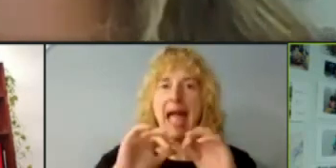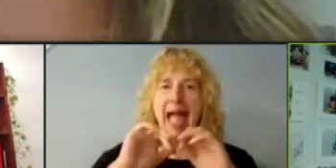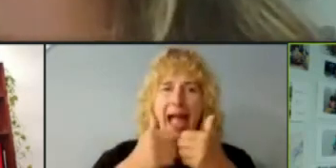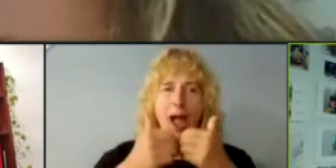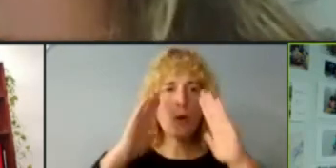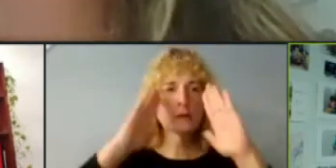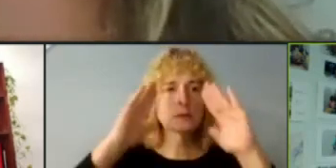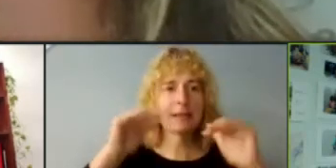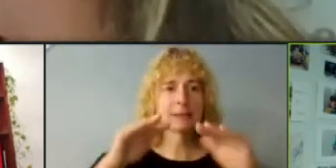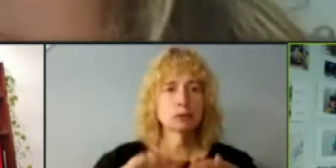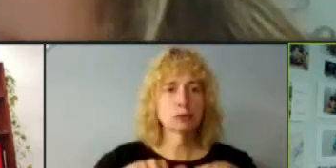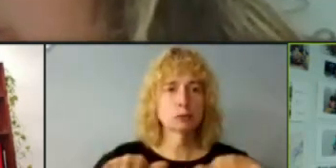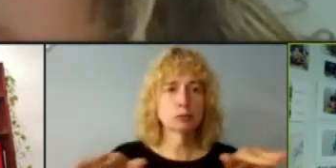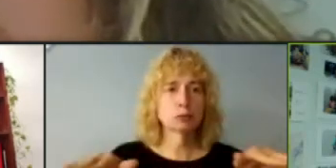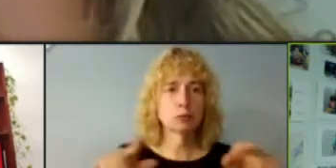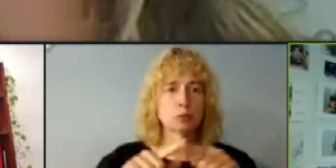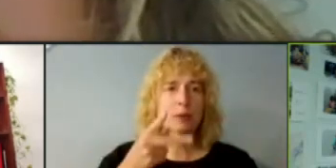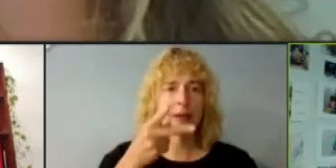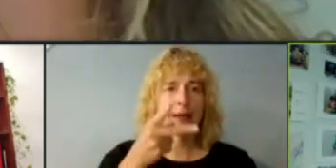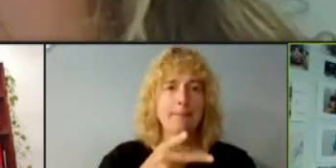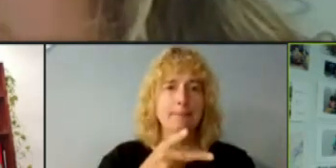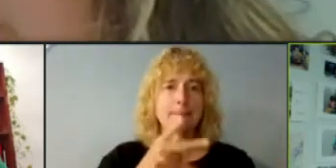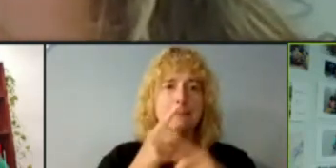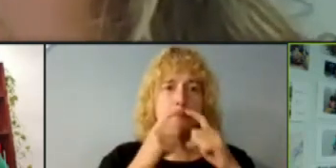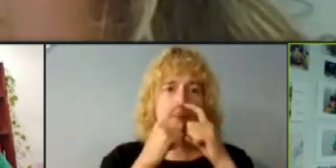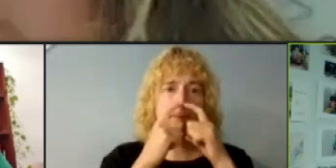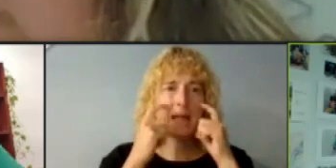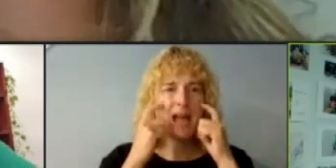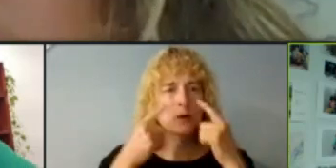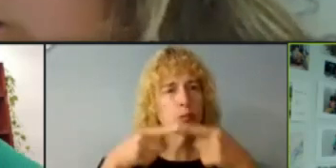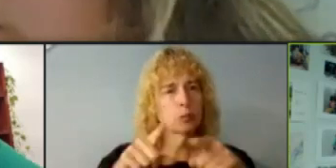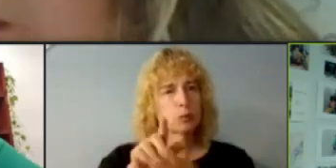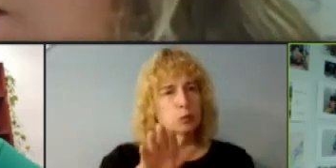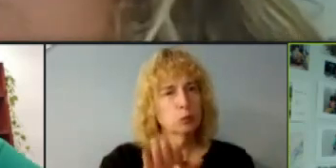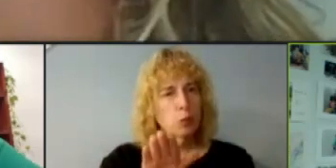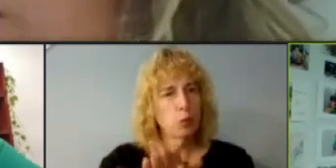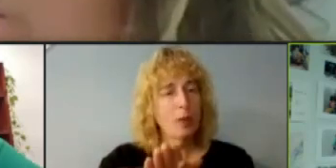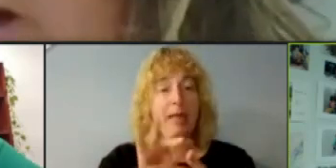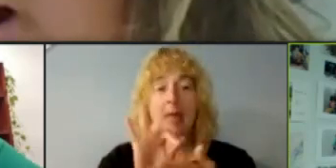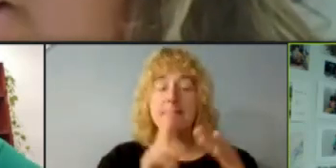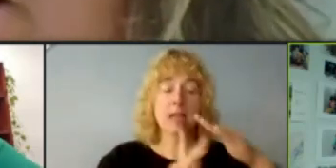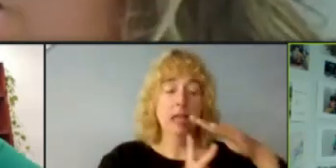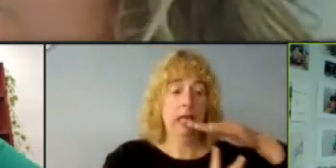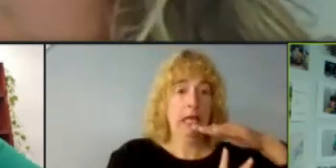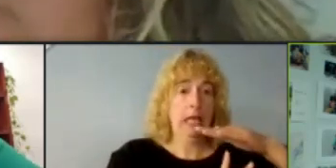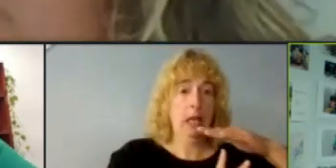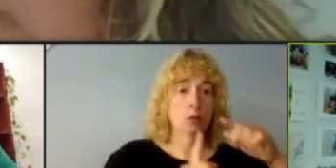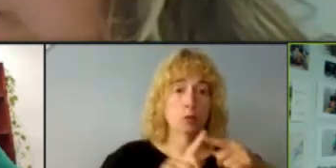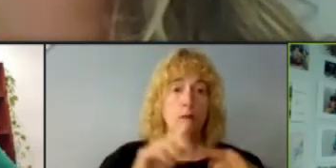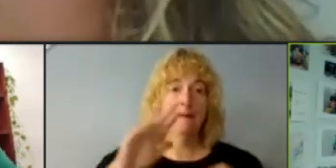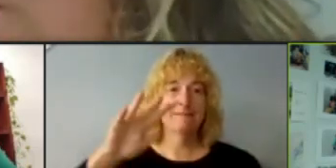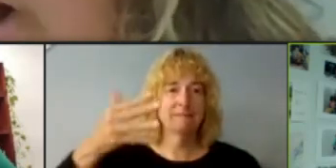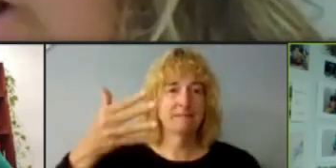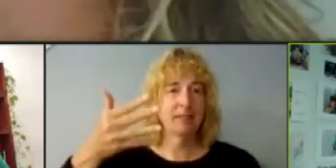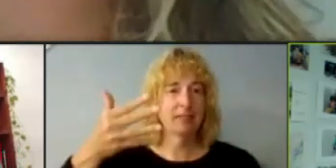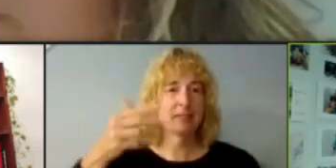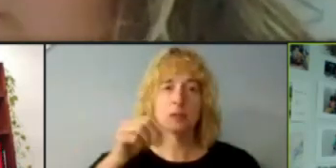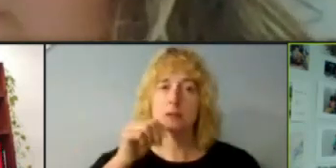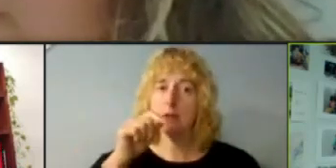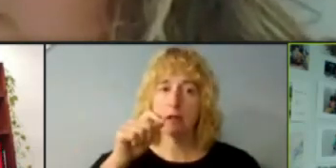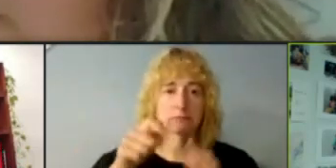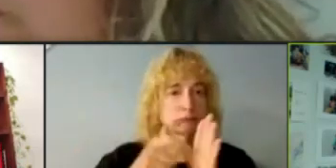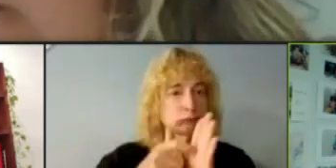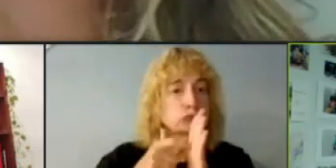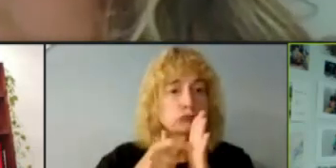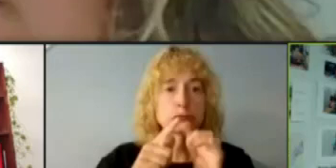at school? And then if K through 5 aren't expected to wear masks in the classroom setting,